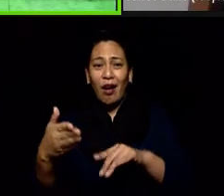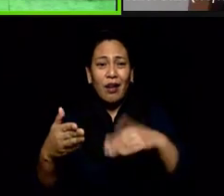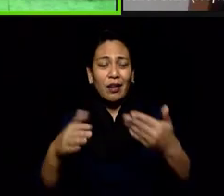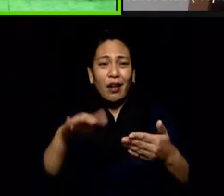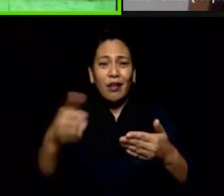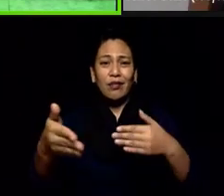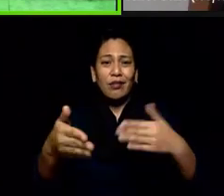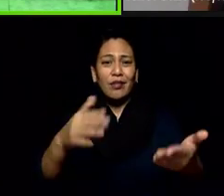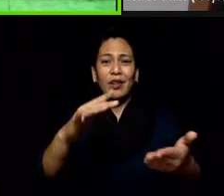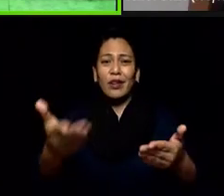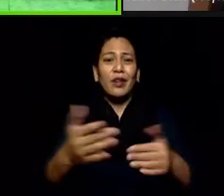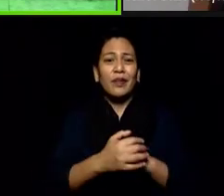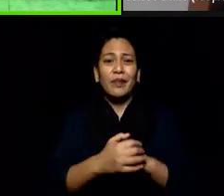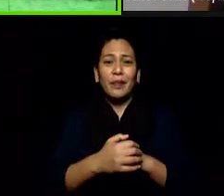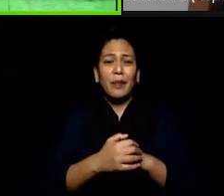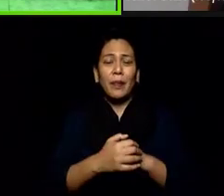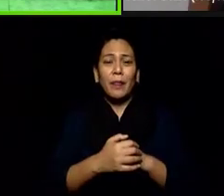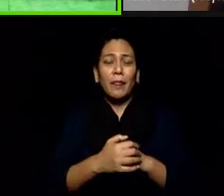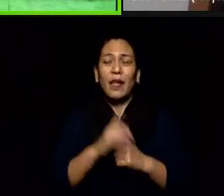completely